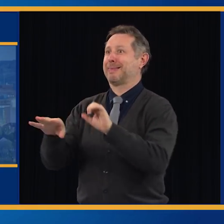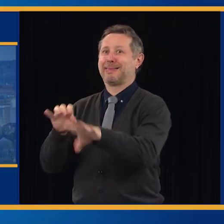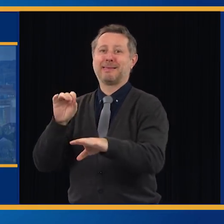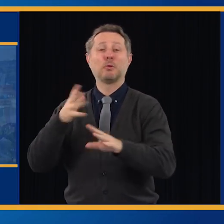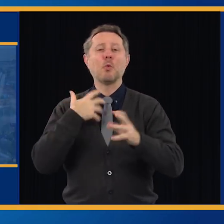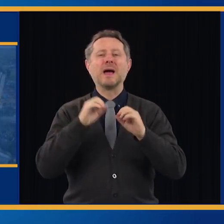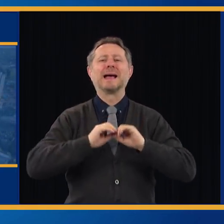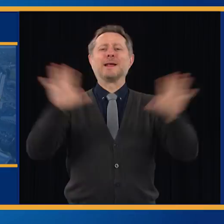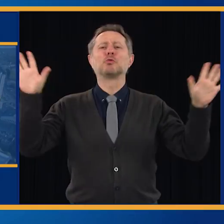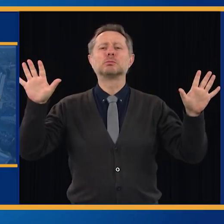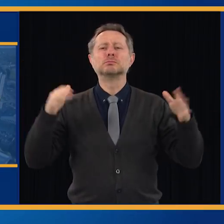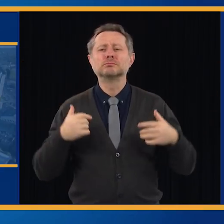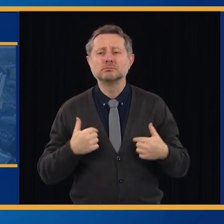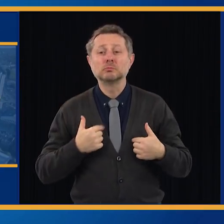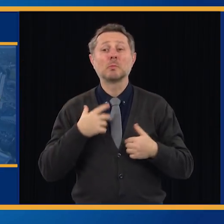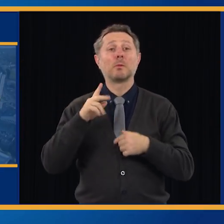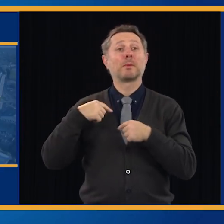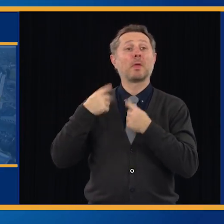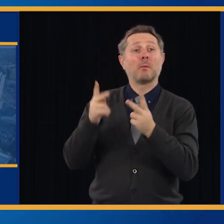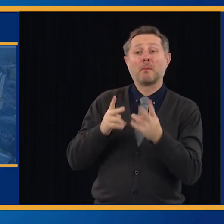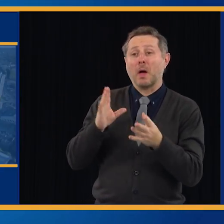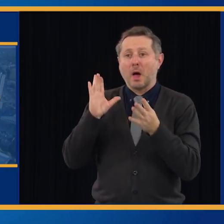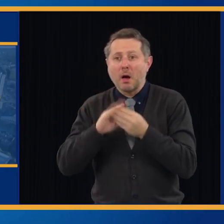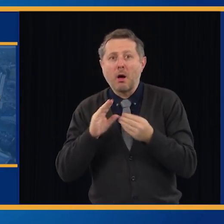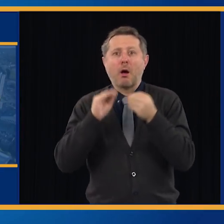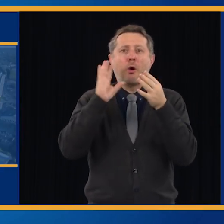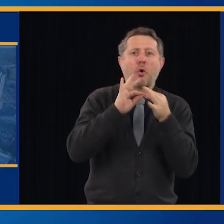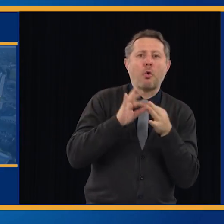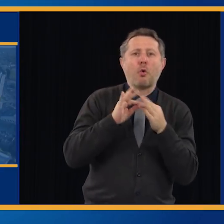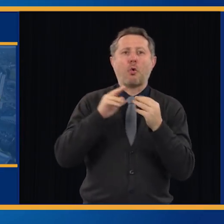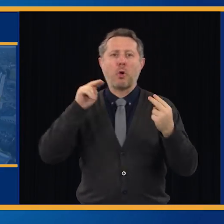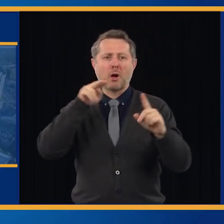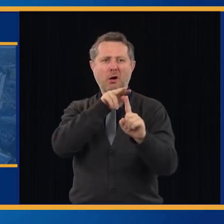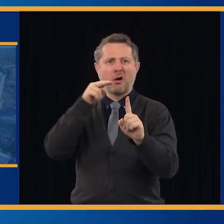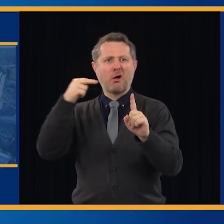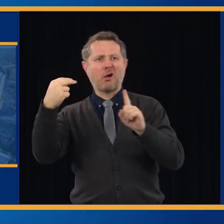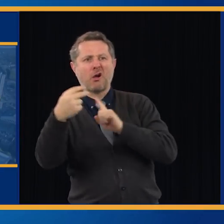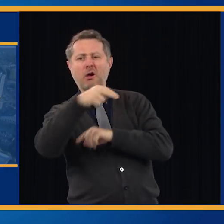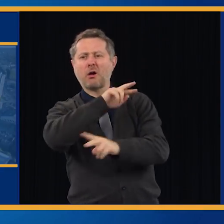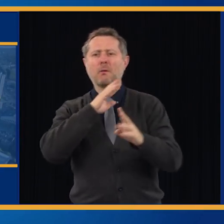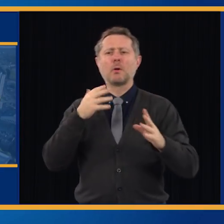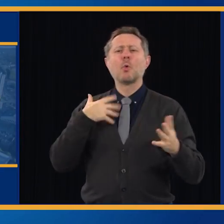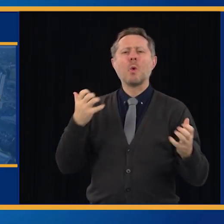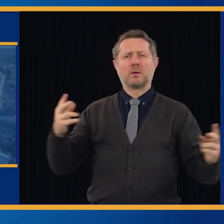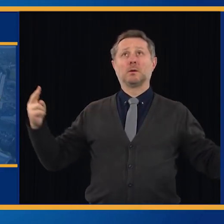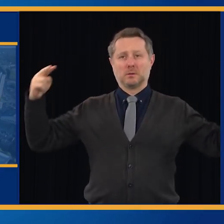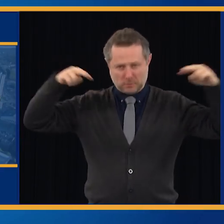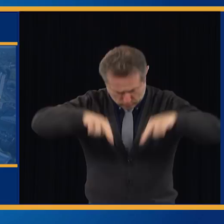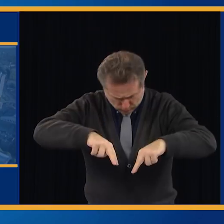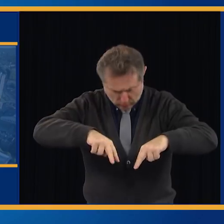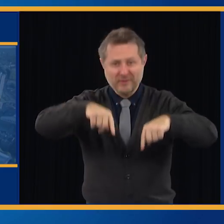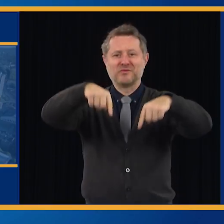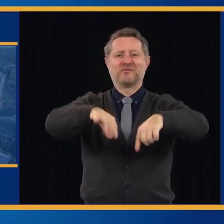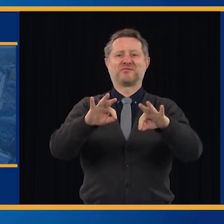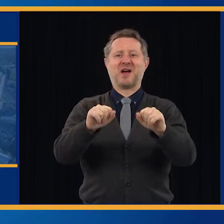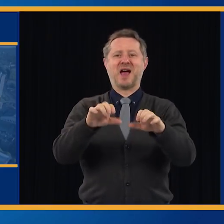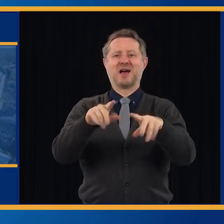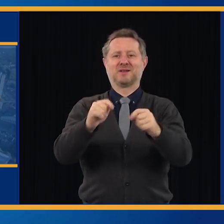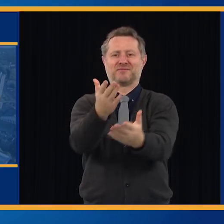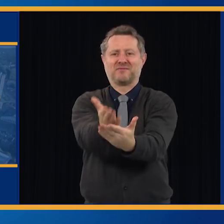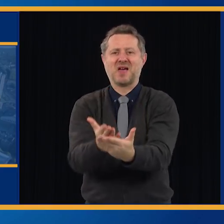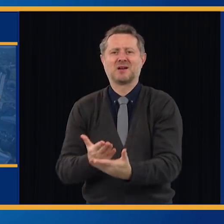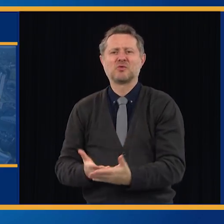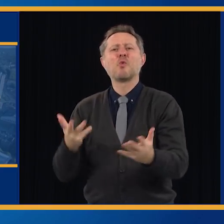rhetorical rather than factual. We want to reopen, but we want to do it without infecting more